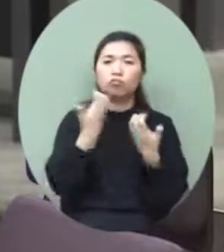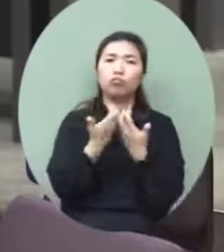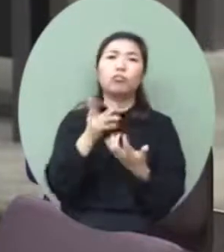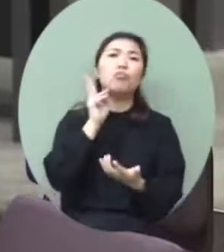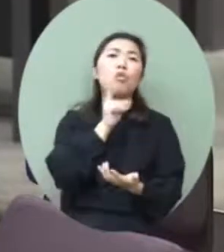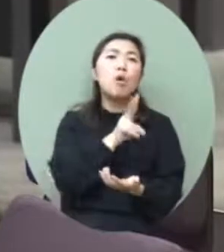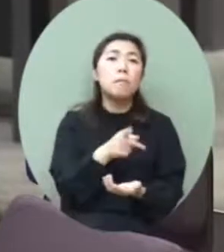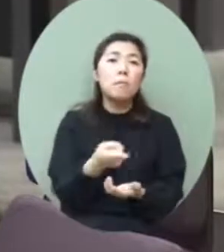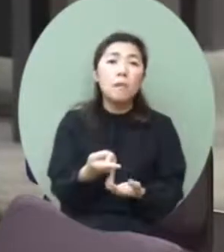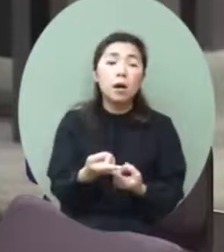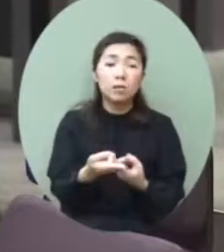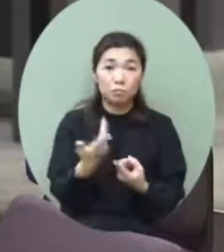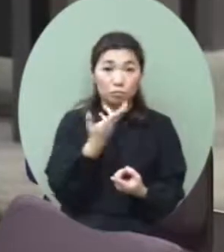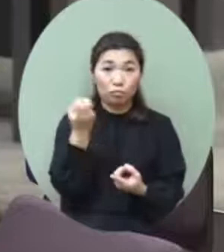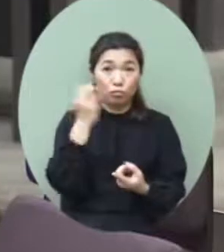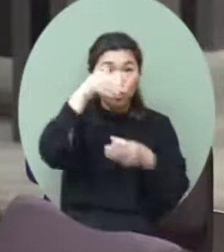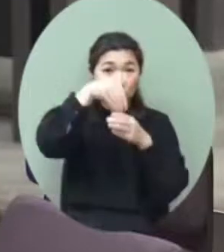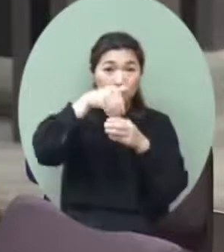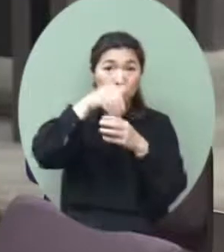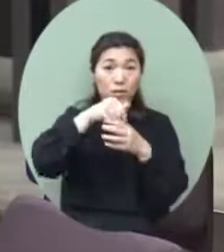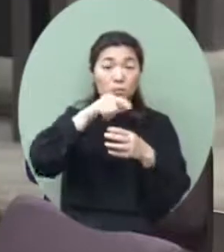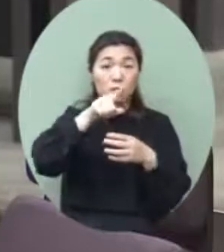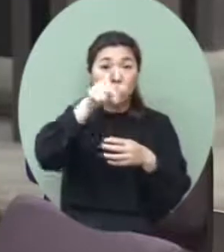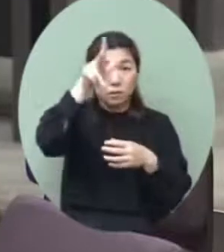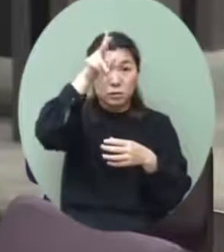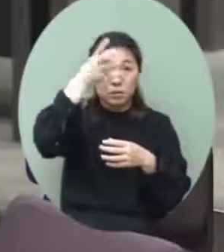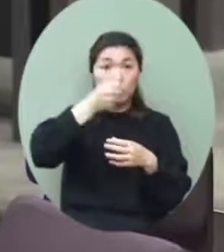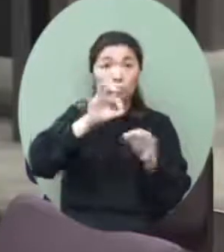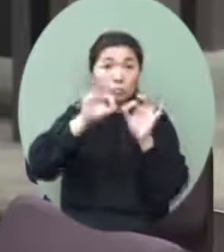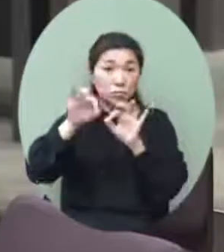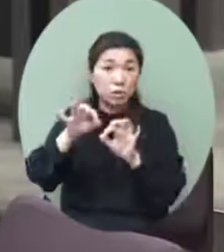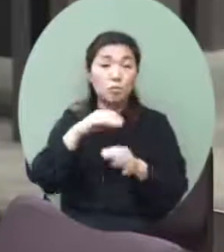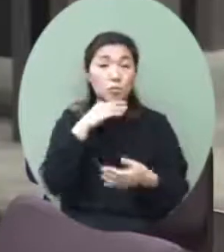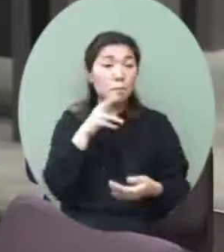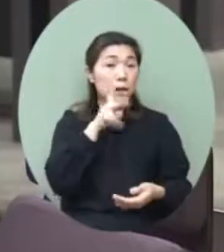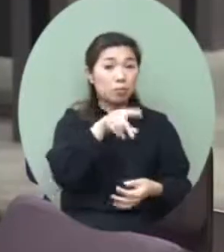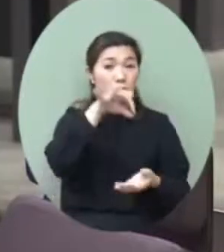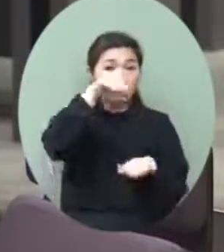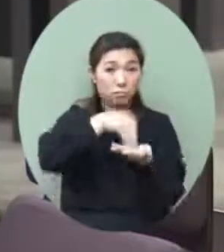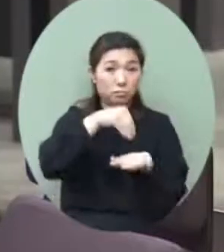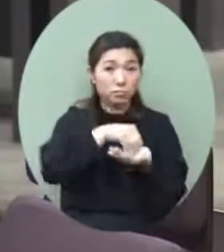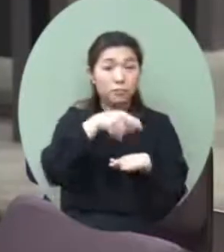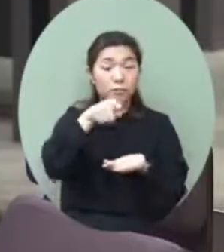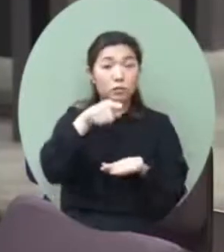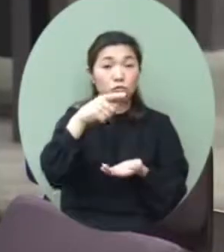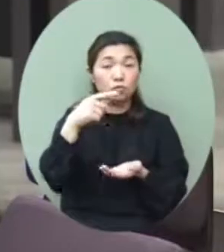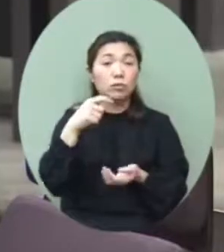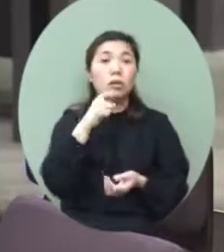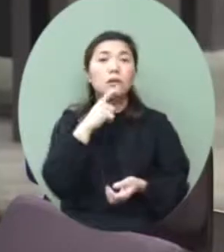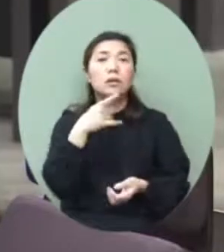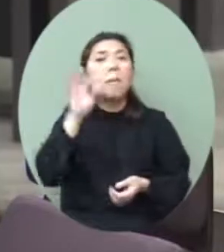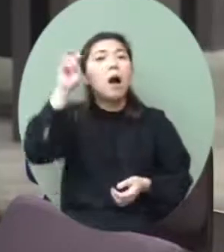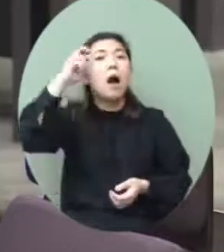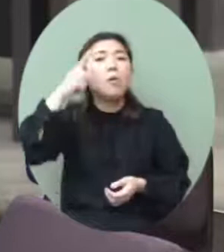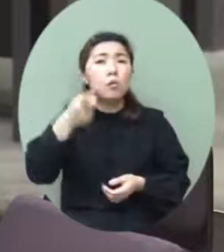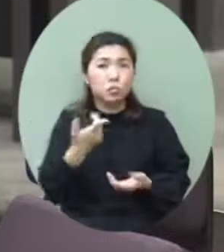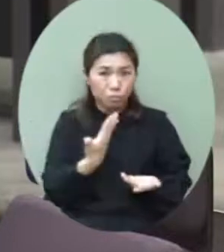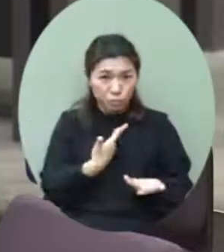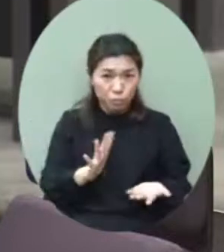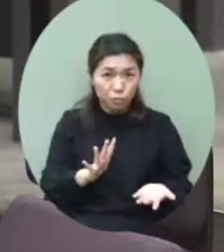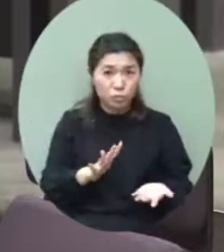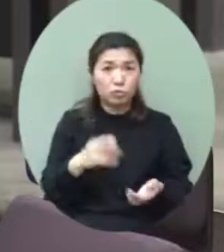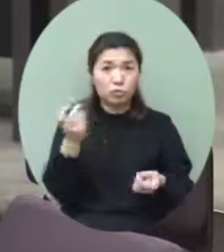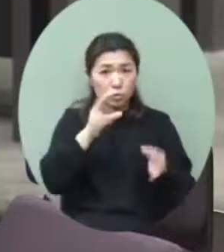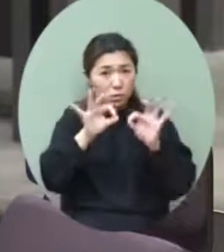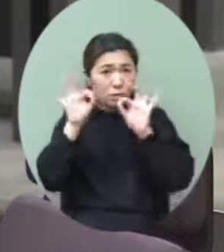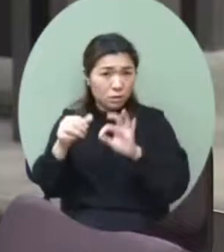nomination period was postponed and there are only 2 weeks left. If